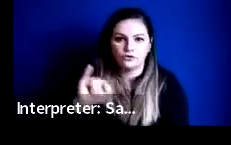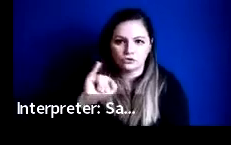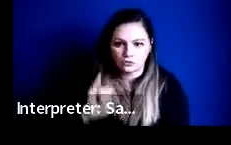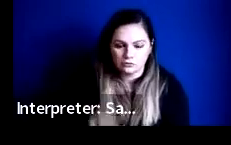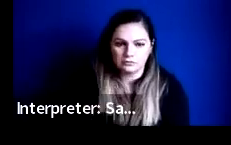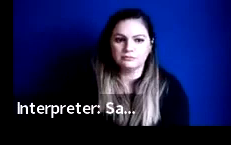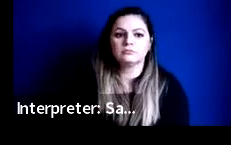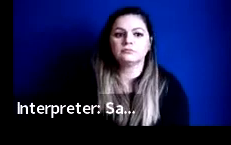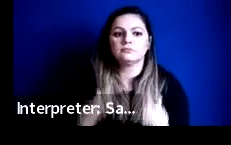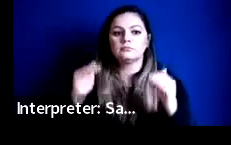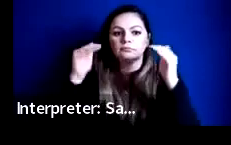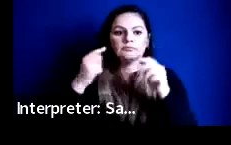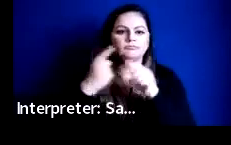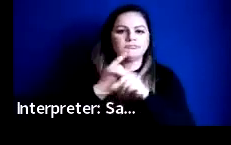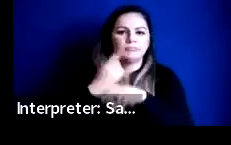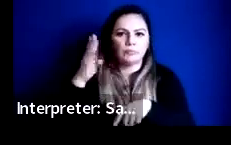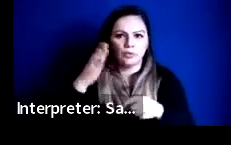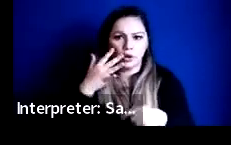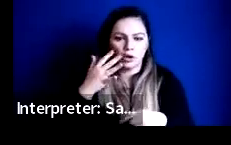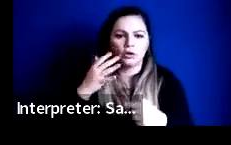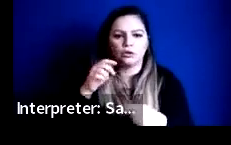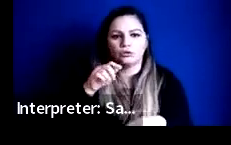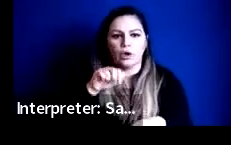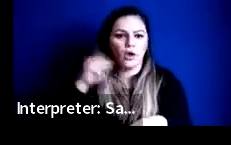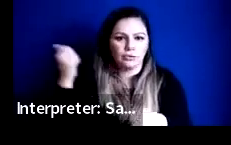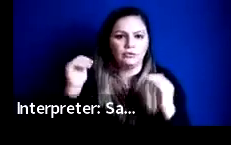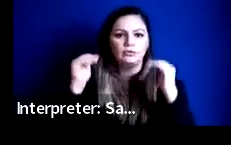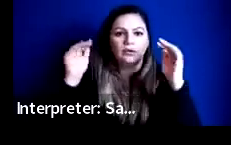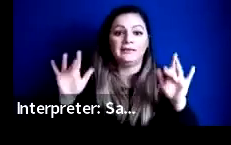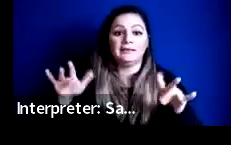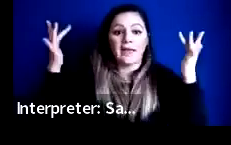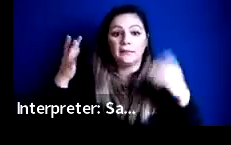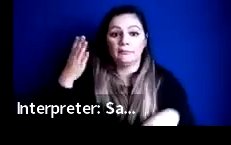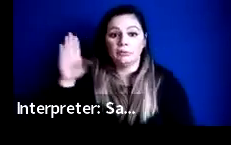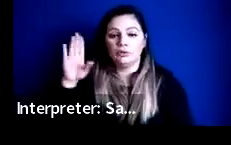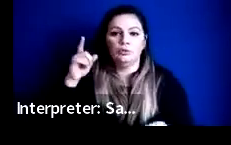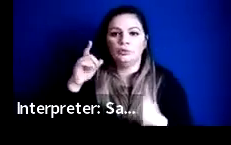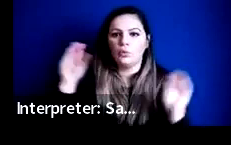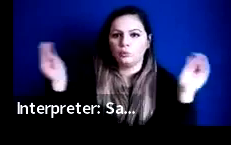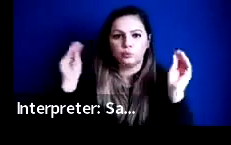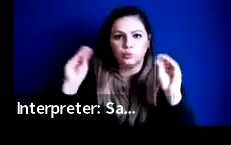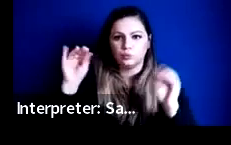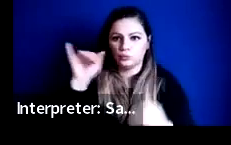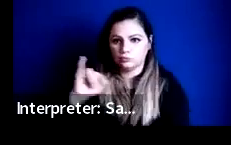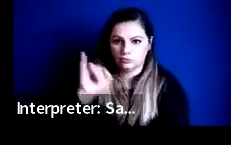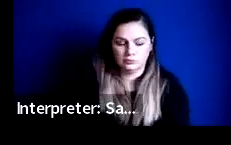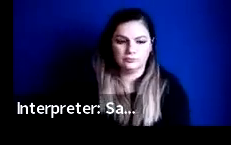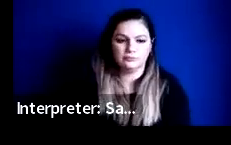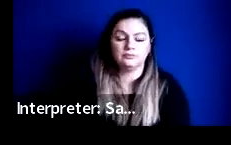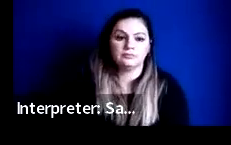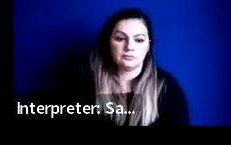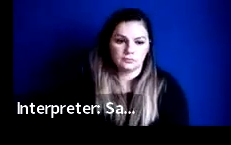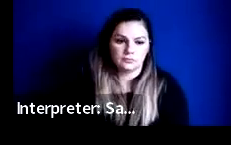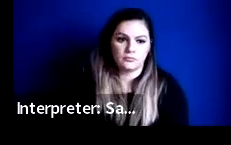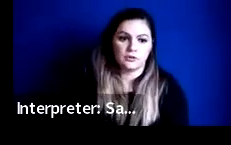regular blue is the other, and then the light blue is those who are uninsured. And so on the left, we see